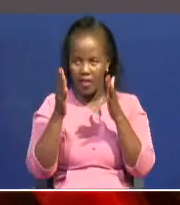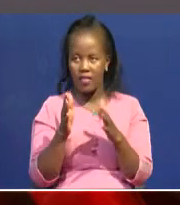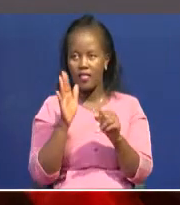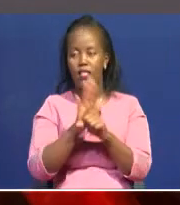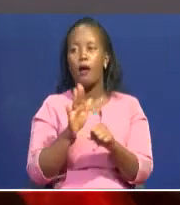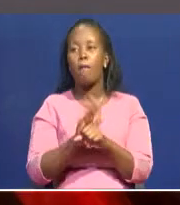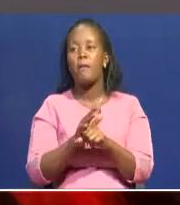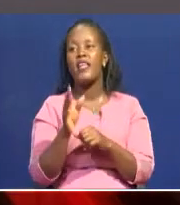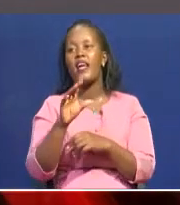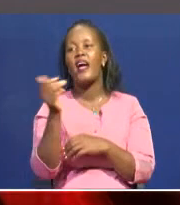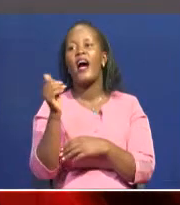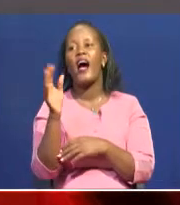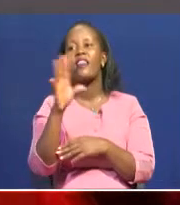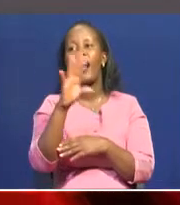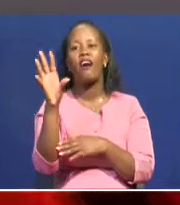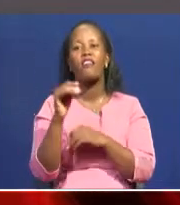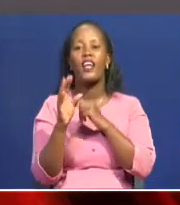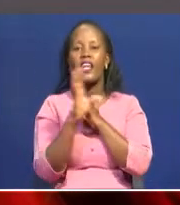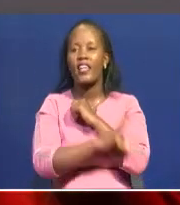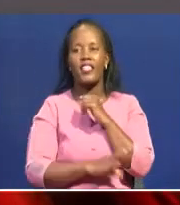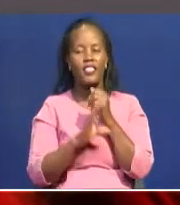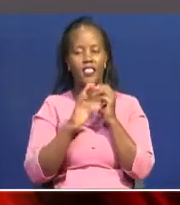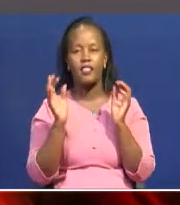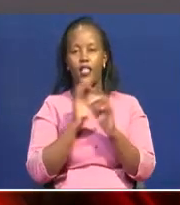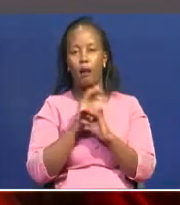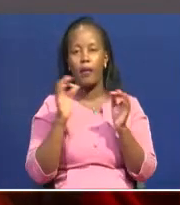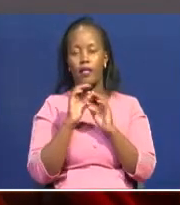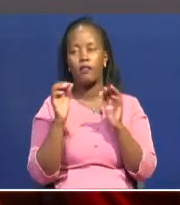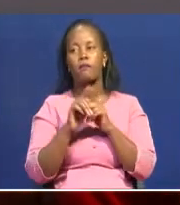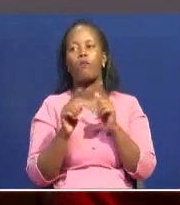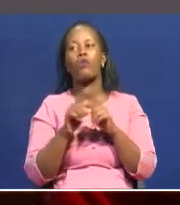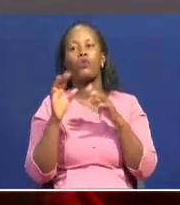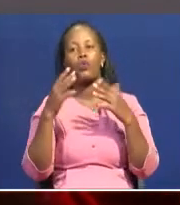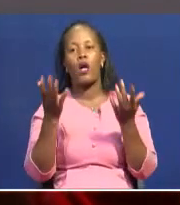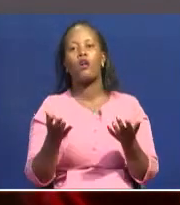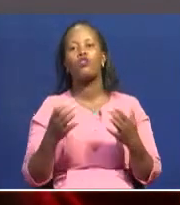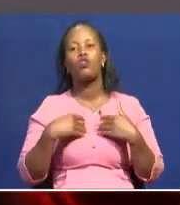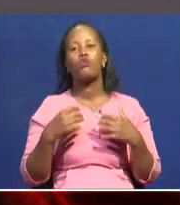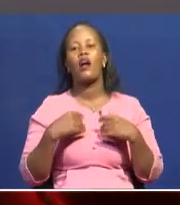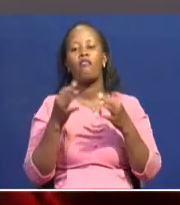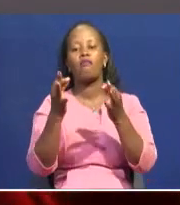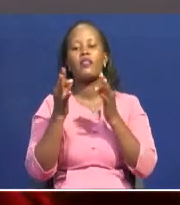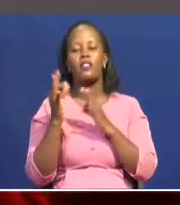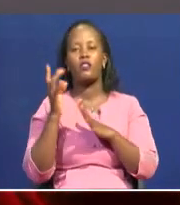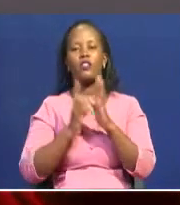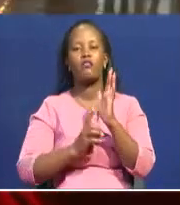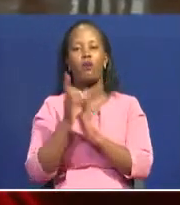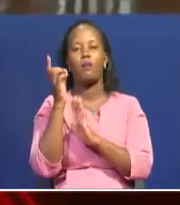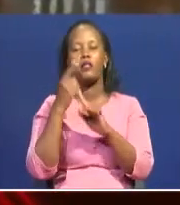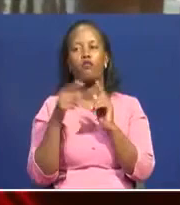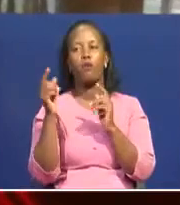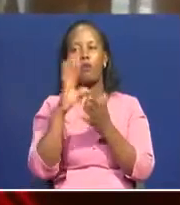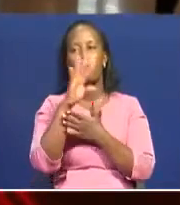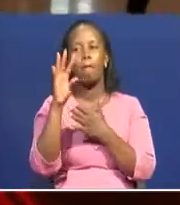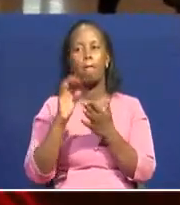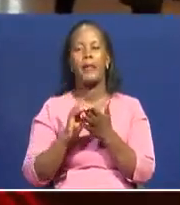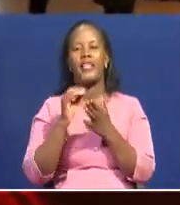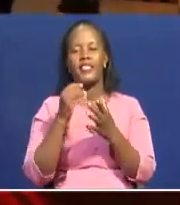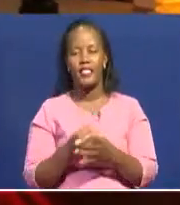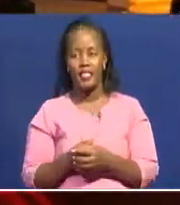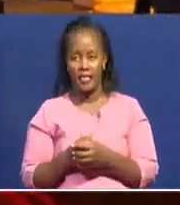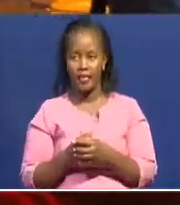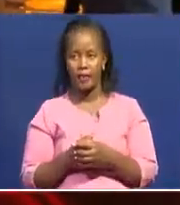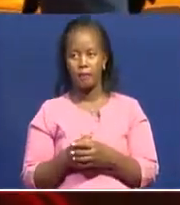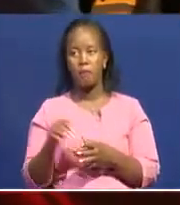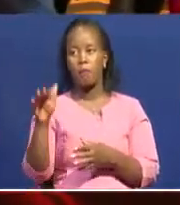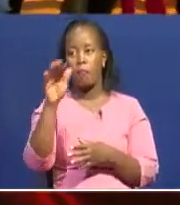countries went of financing development purely from the budget. Among